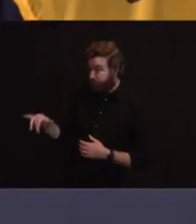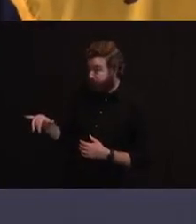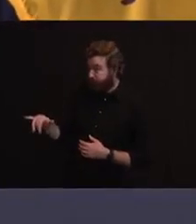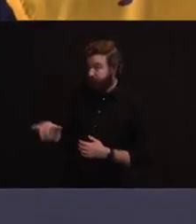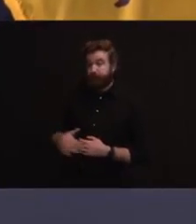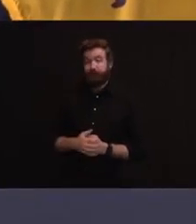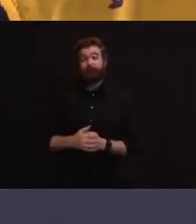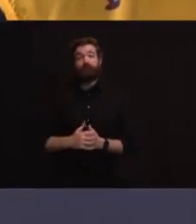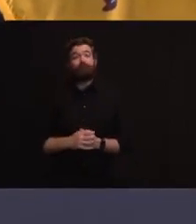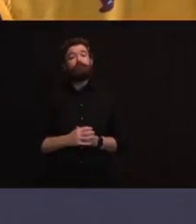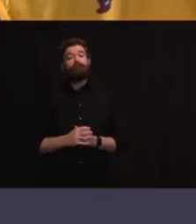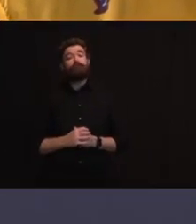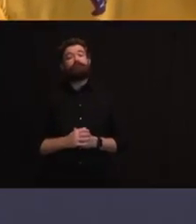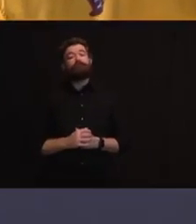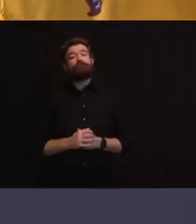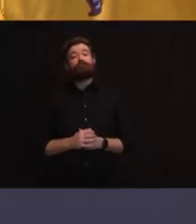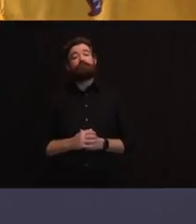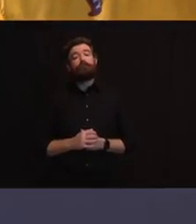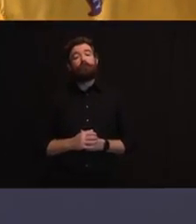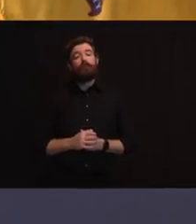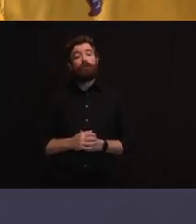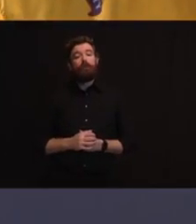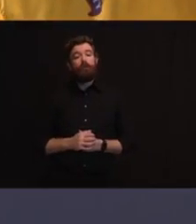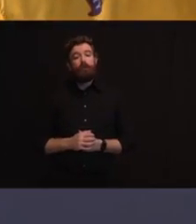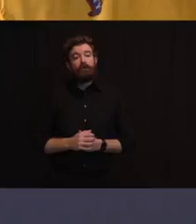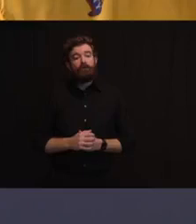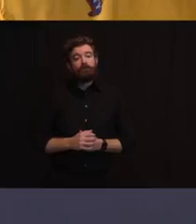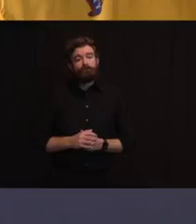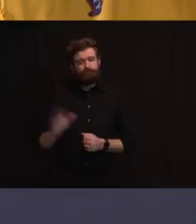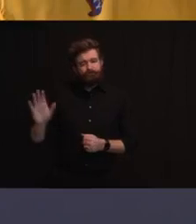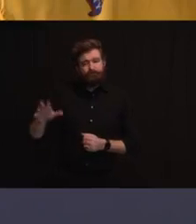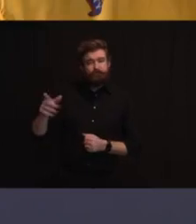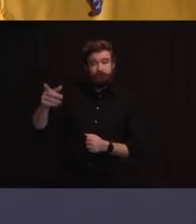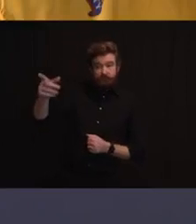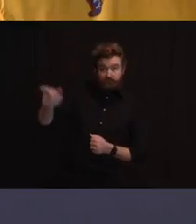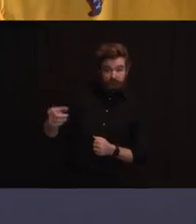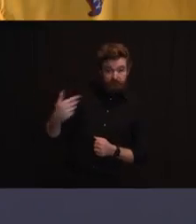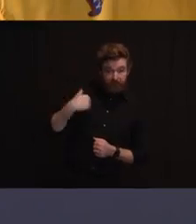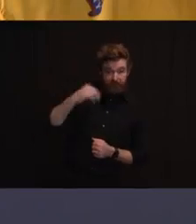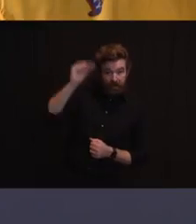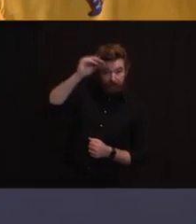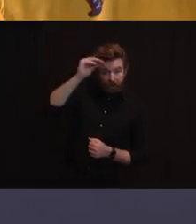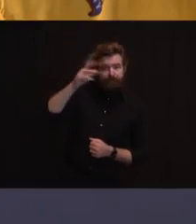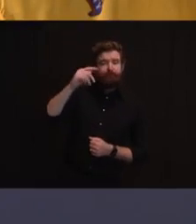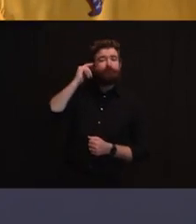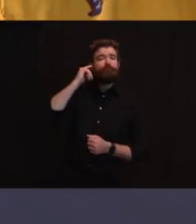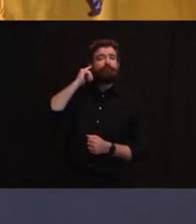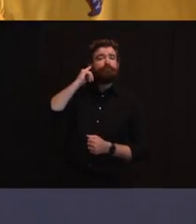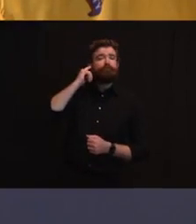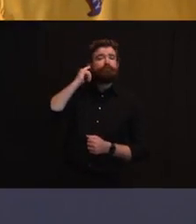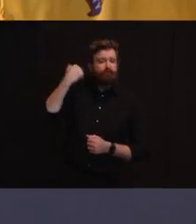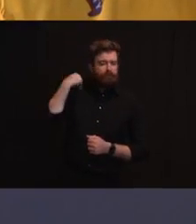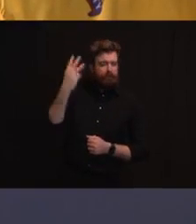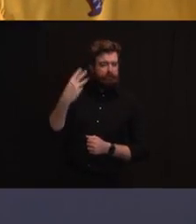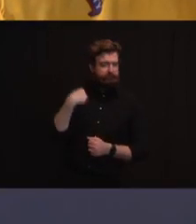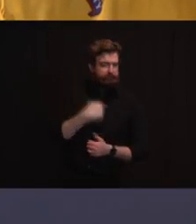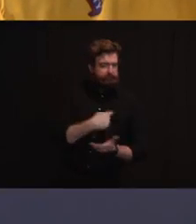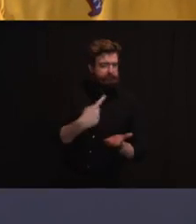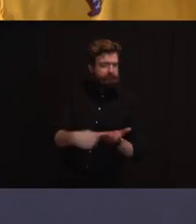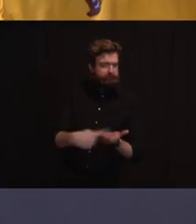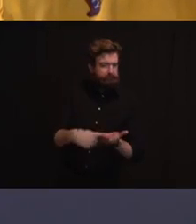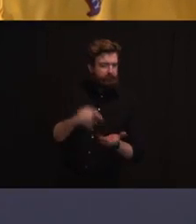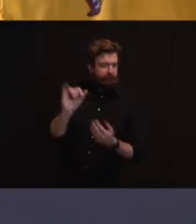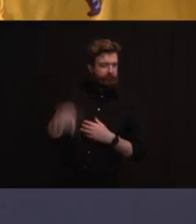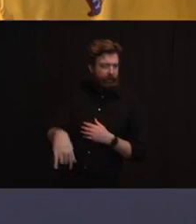Any sense, and Ed may have an opinion on this, we hit this on Wednesday as well, whether or not taking the monoclonal